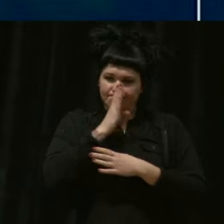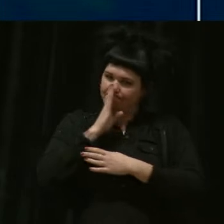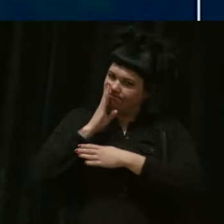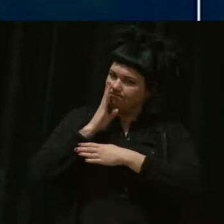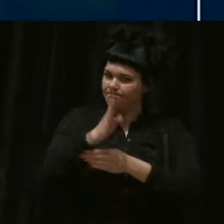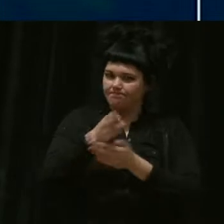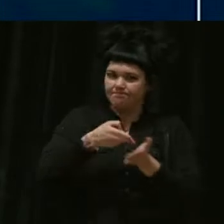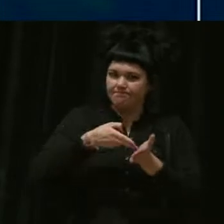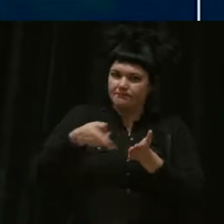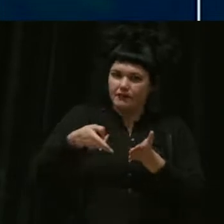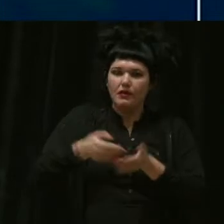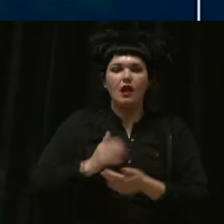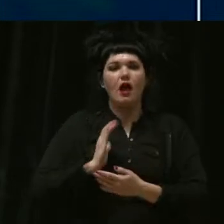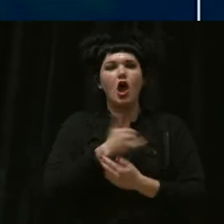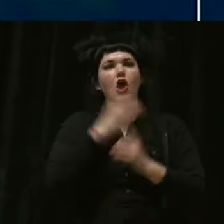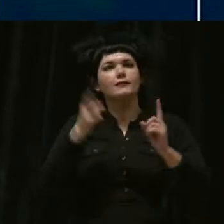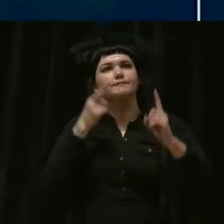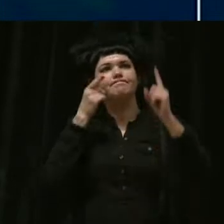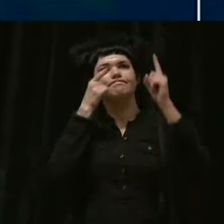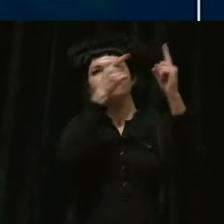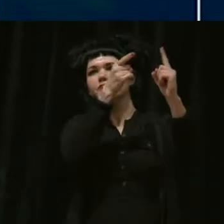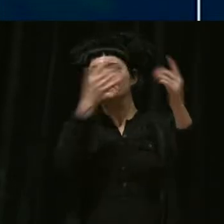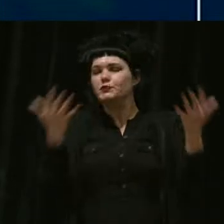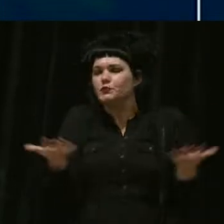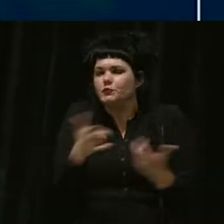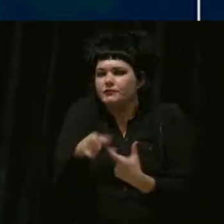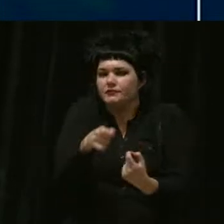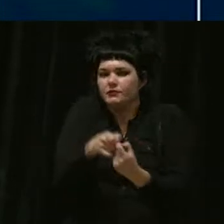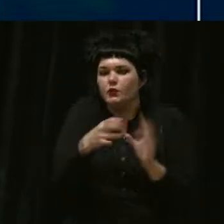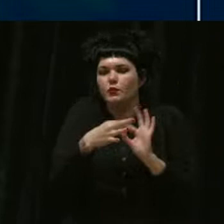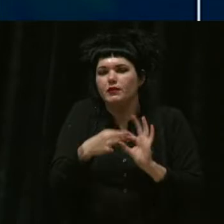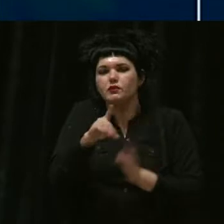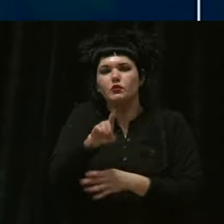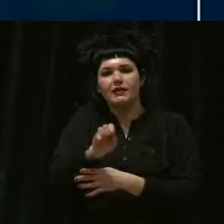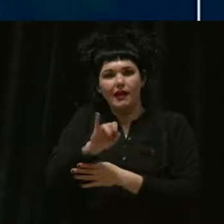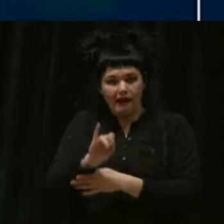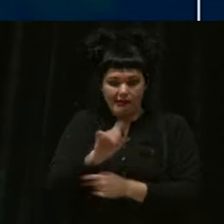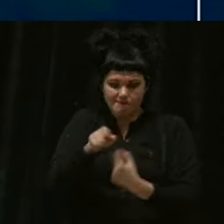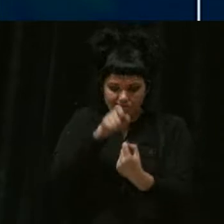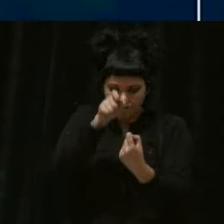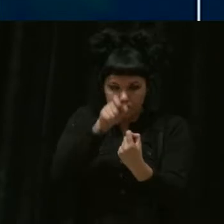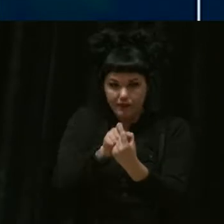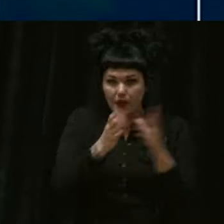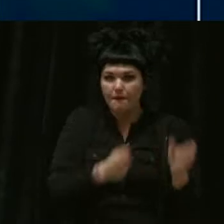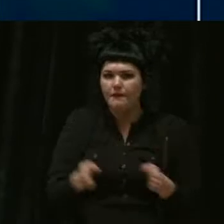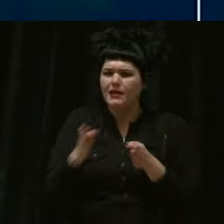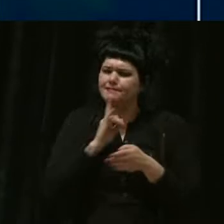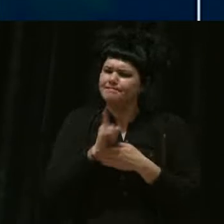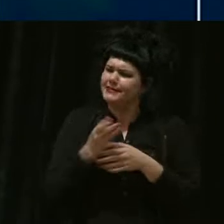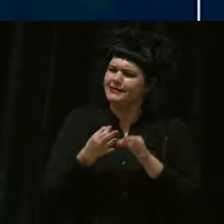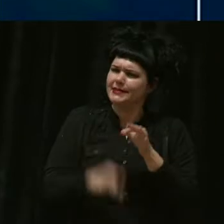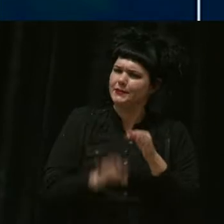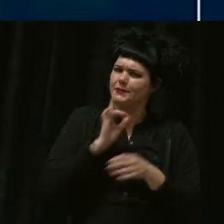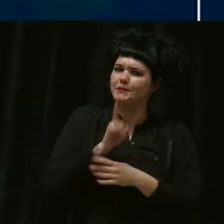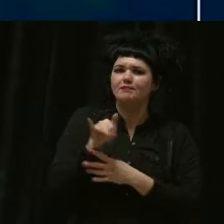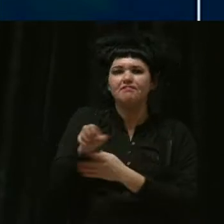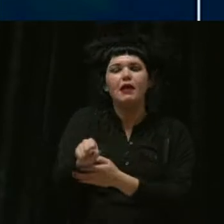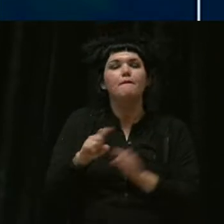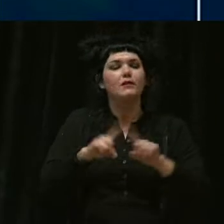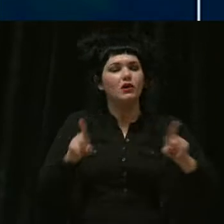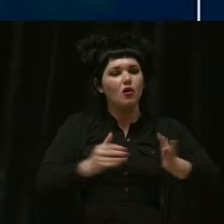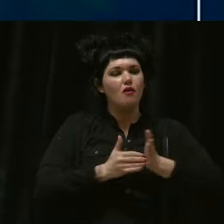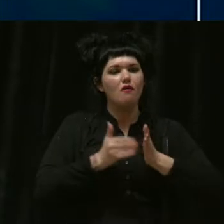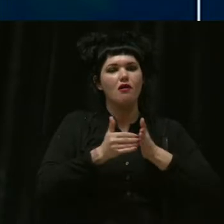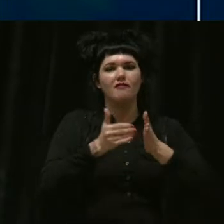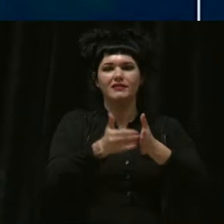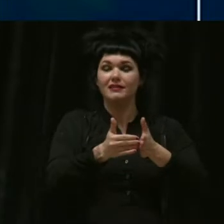to what the objective is with respect to our DEI strategic plan. It is a simple one, but it's one that often